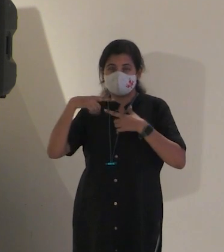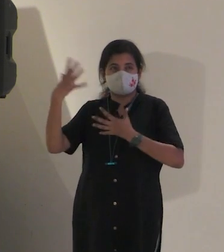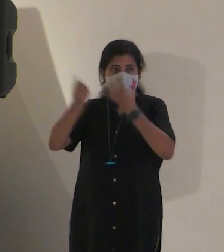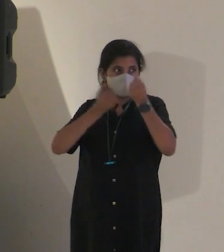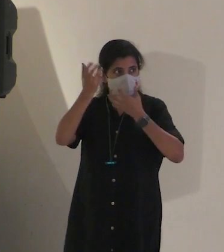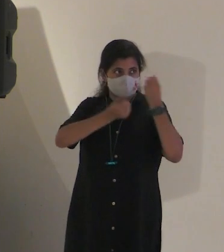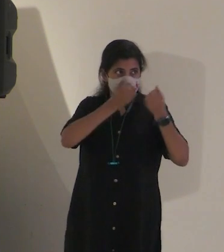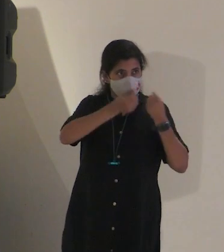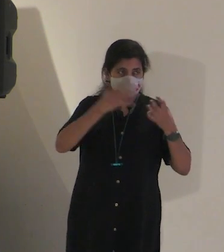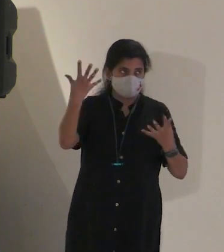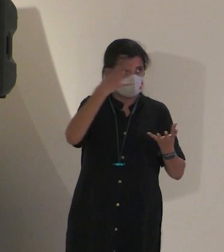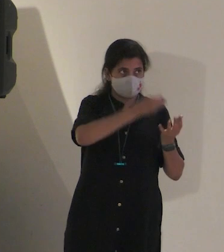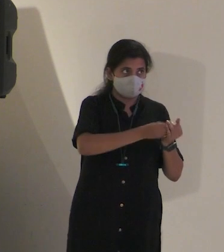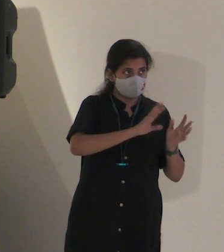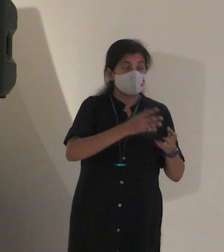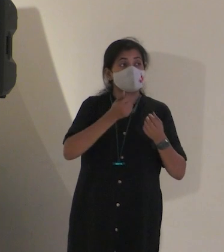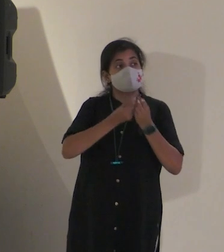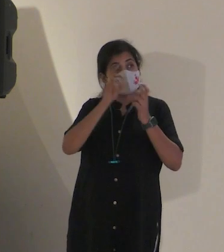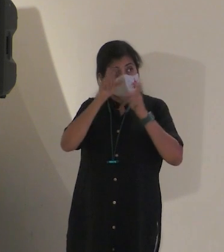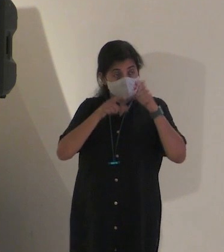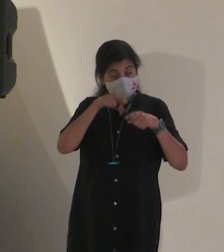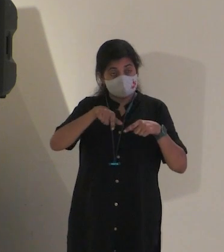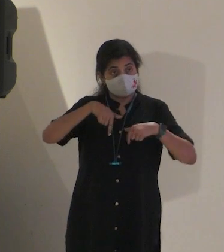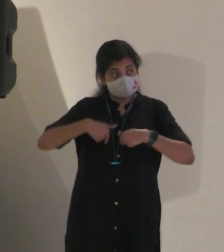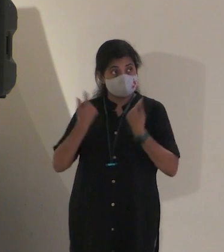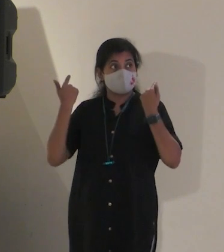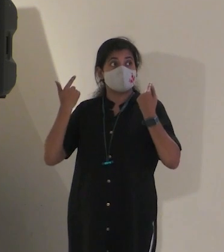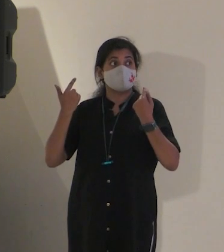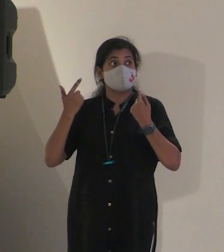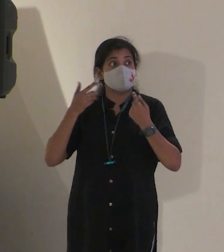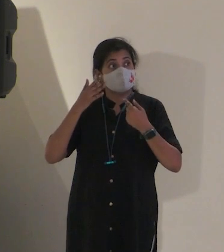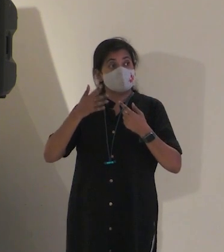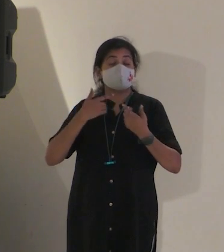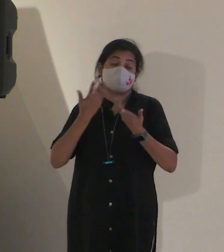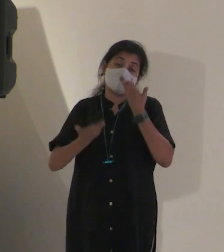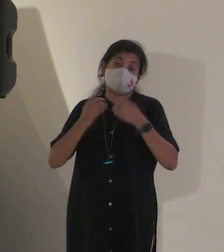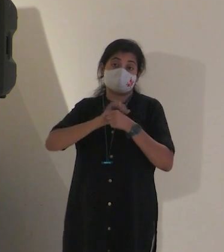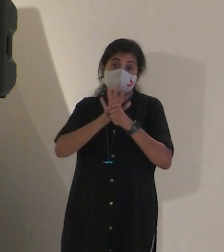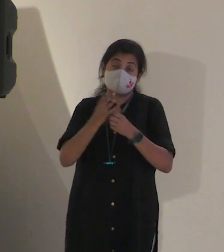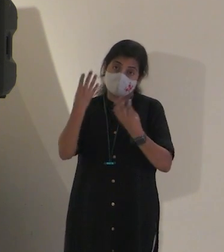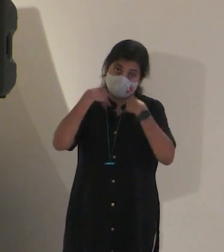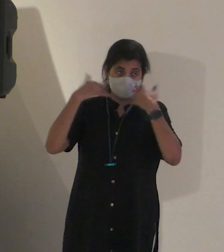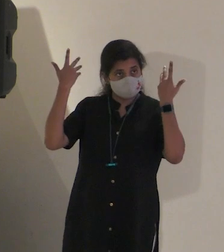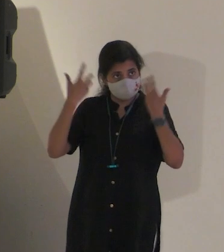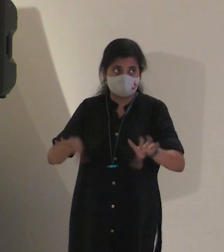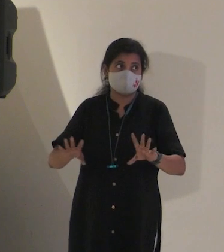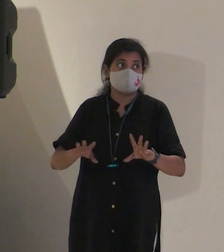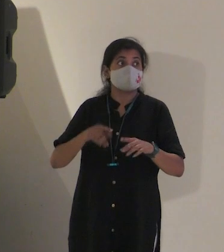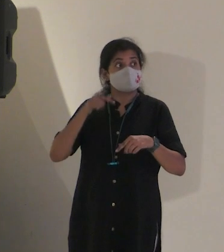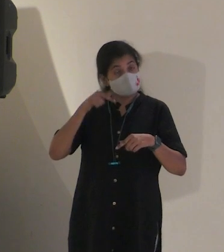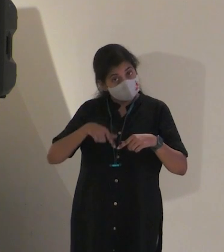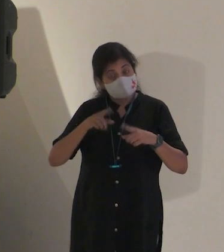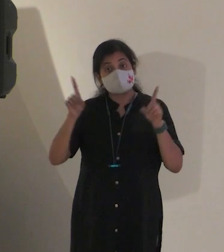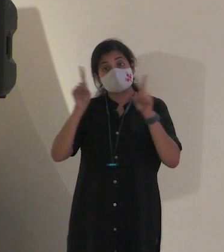COVID days. Many of them themselves got infected, they got COVID, some of them twice, but still we captured more